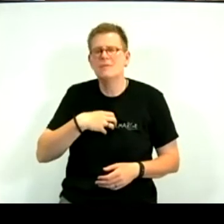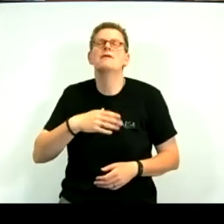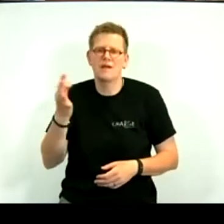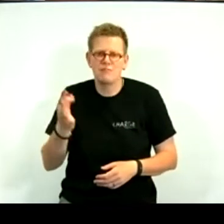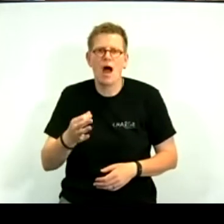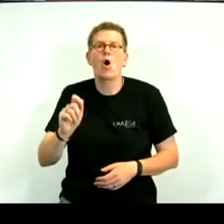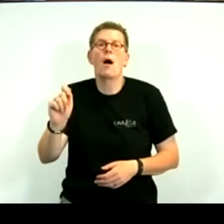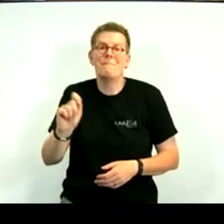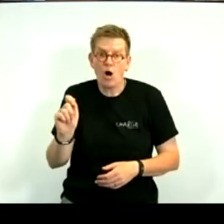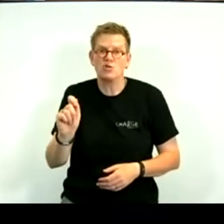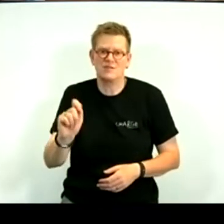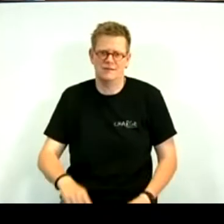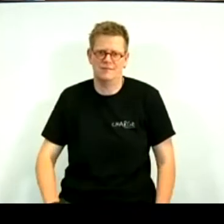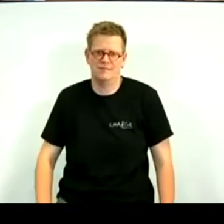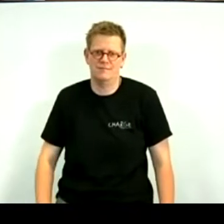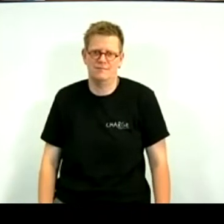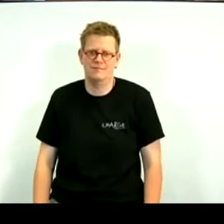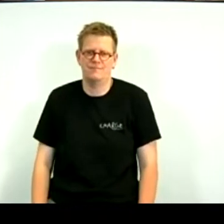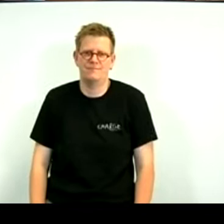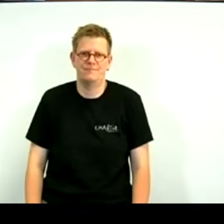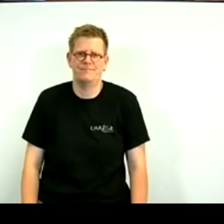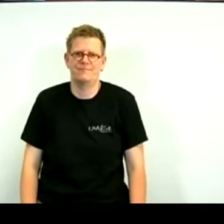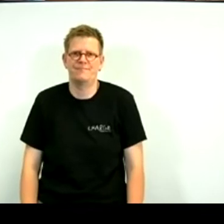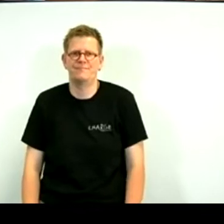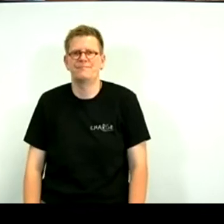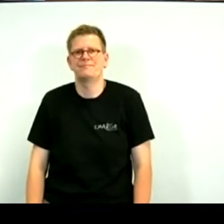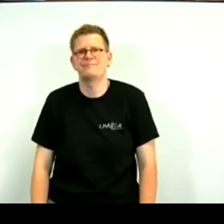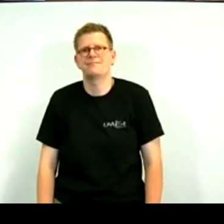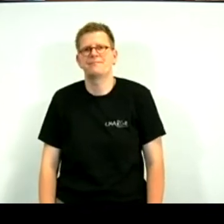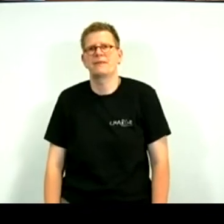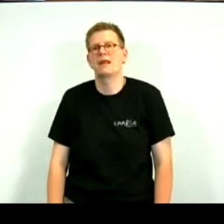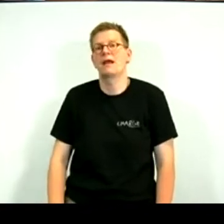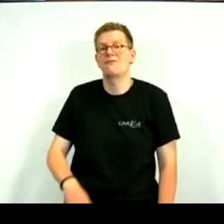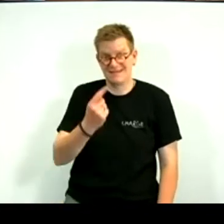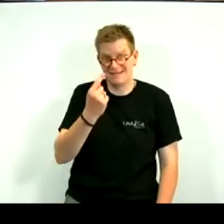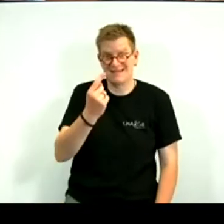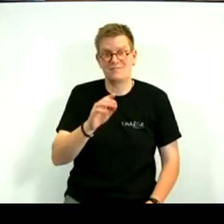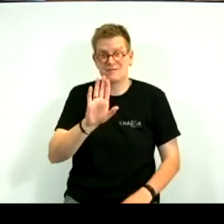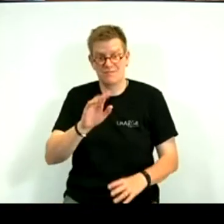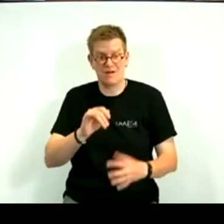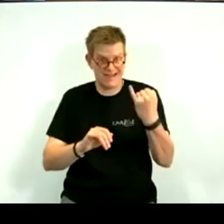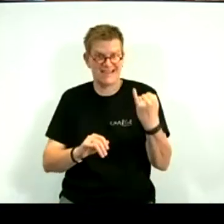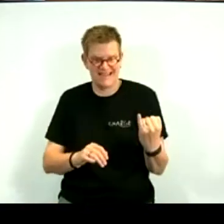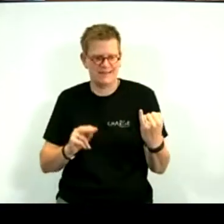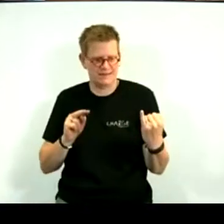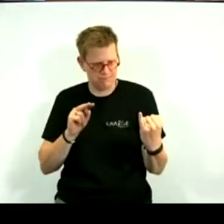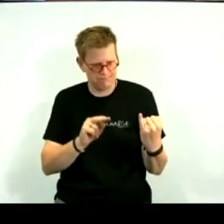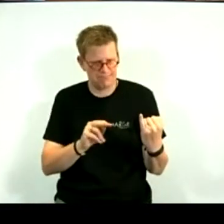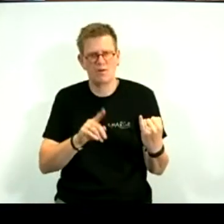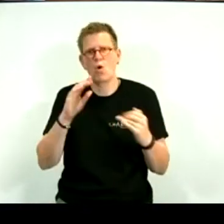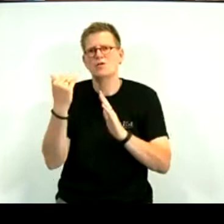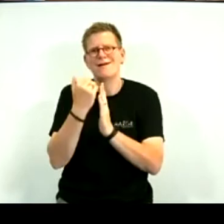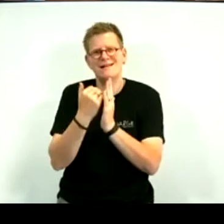think of your child and you realize, my goodness, I put this list on Facebook and